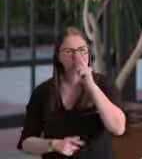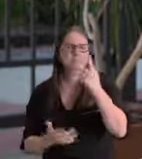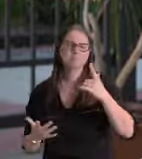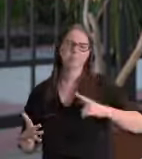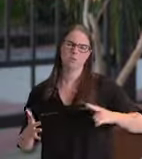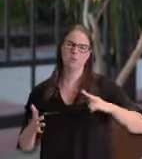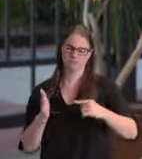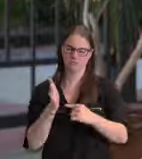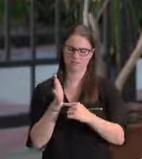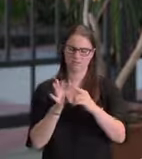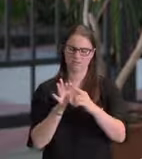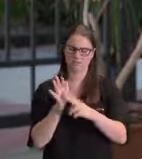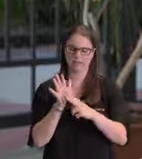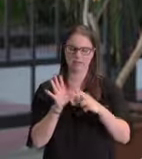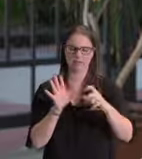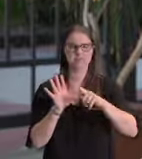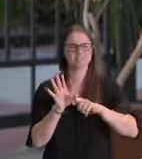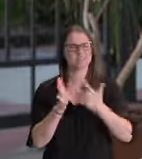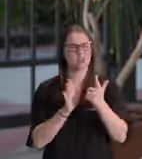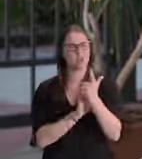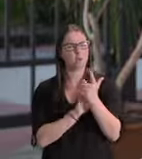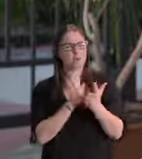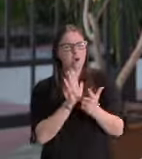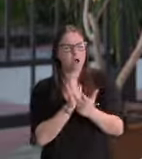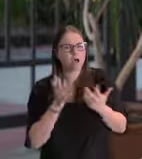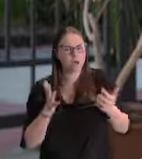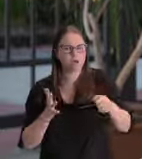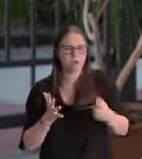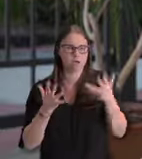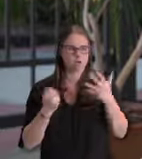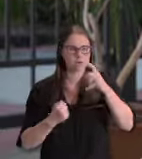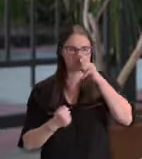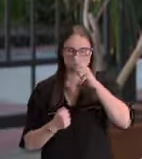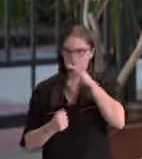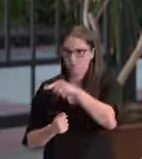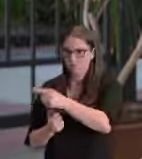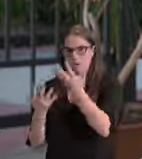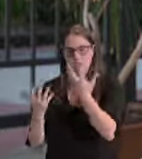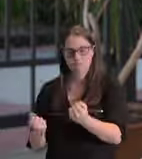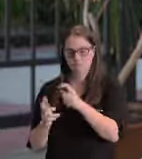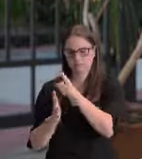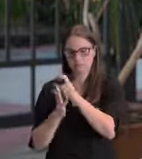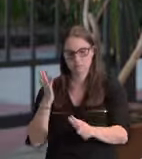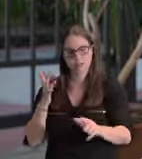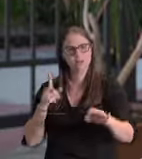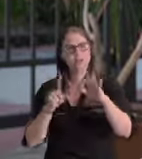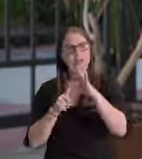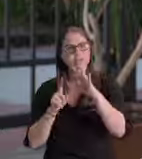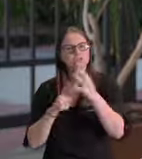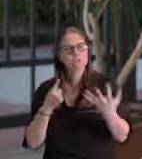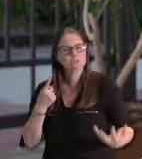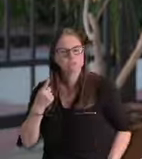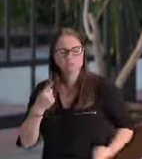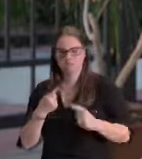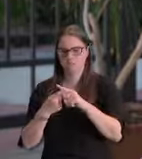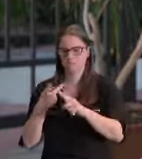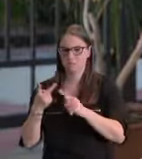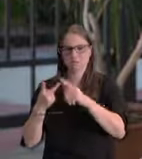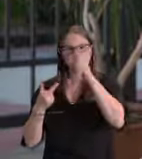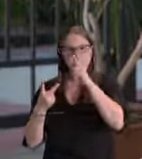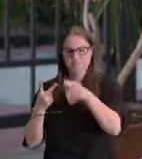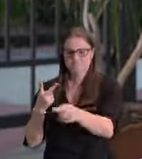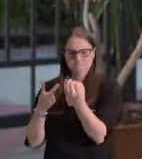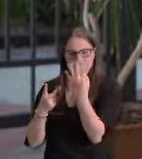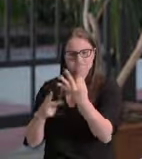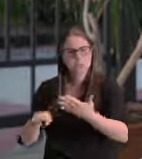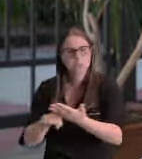talking about tenancy law, and we've had people who were on a disability pension,